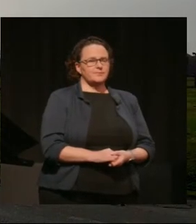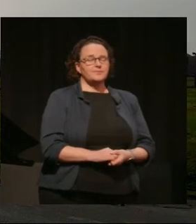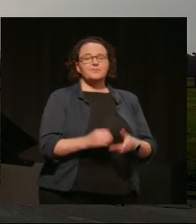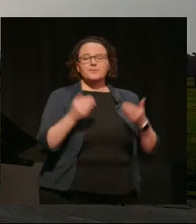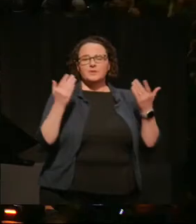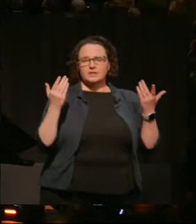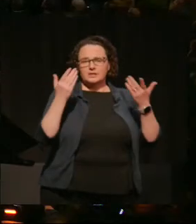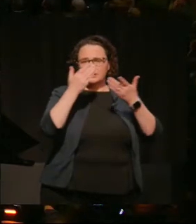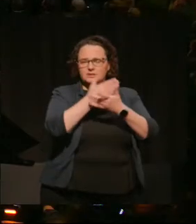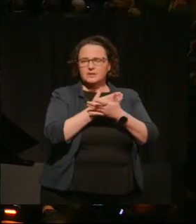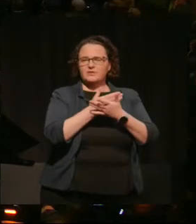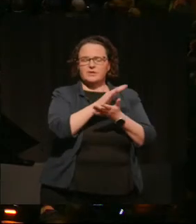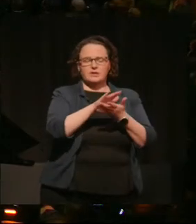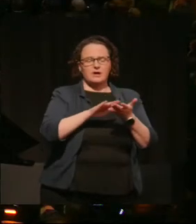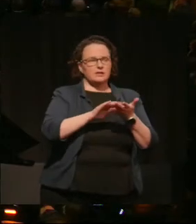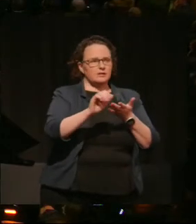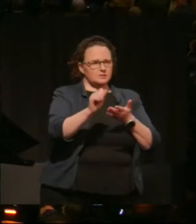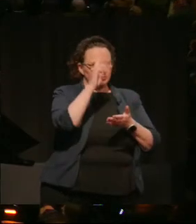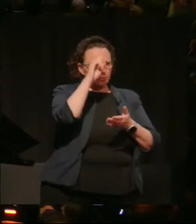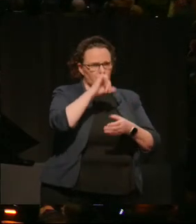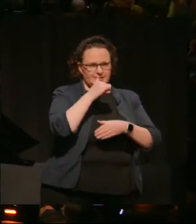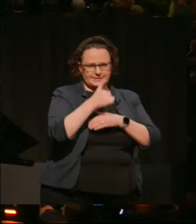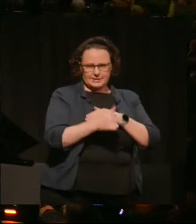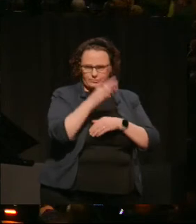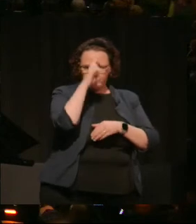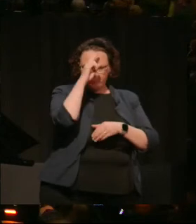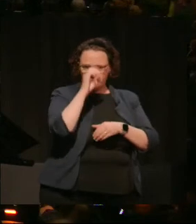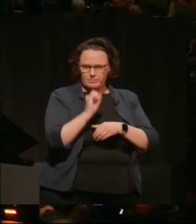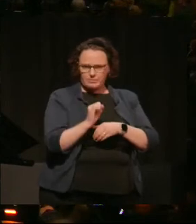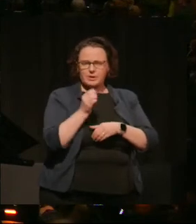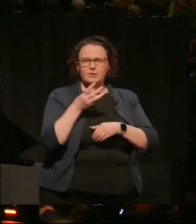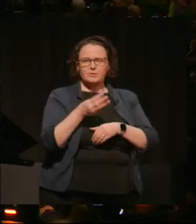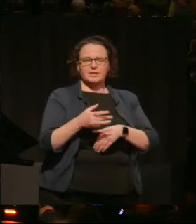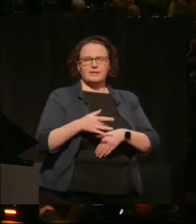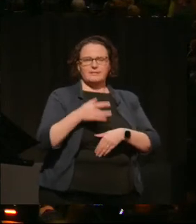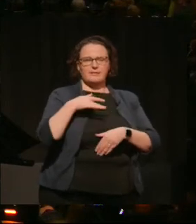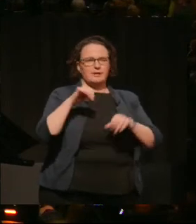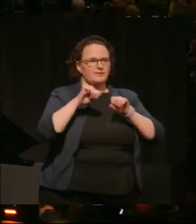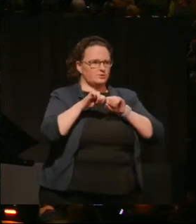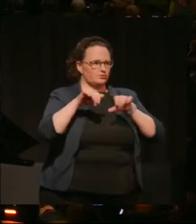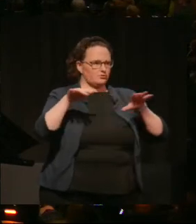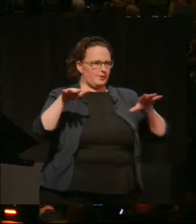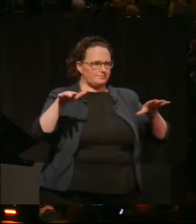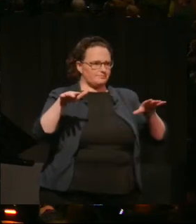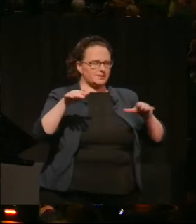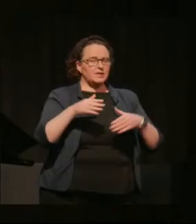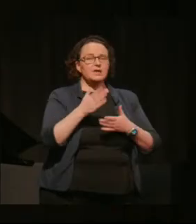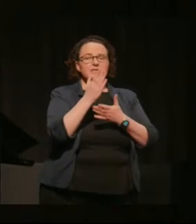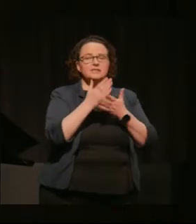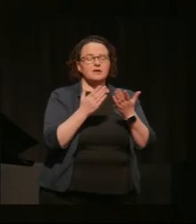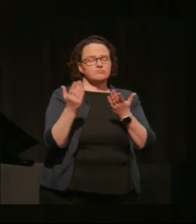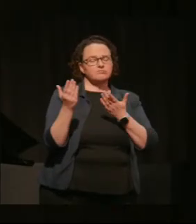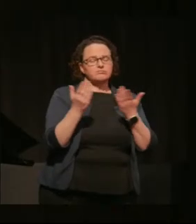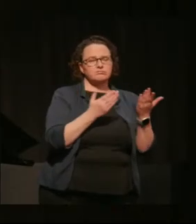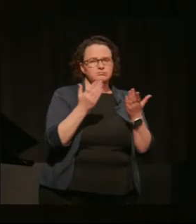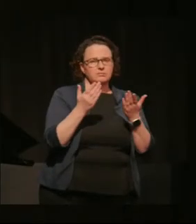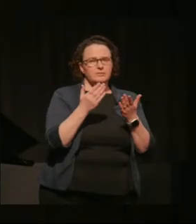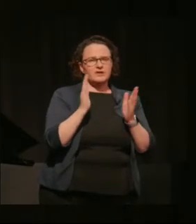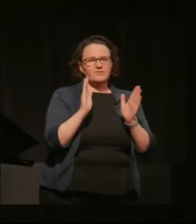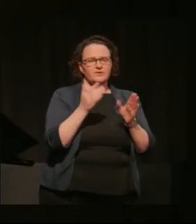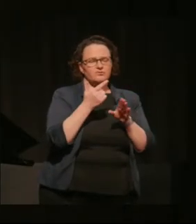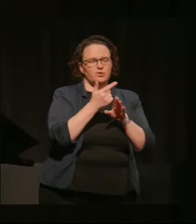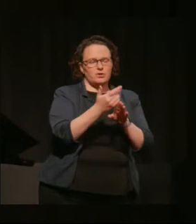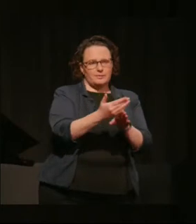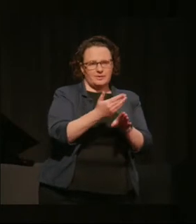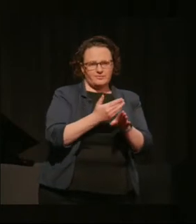This evening's Holocaust Memorial Day commemoration is being live streamed. Some of the readings have been pre-recorded.